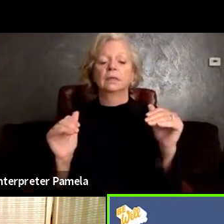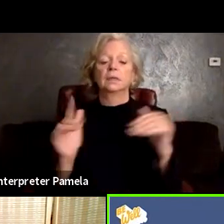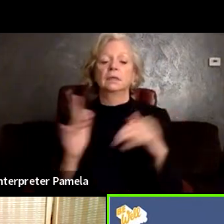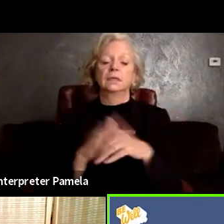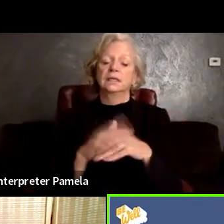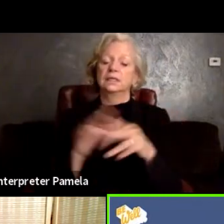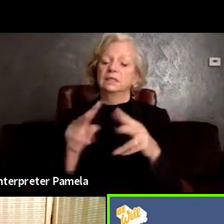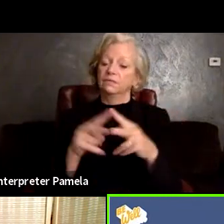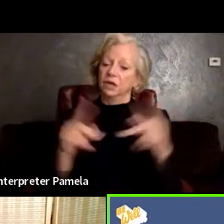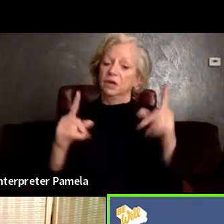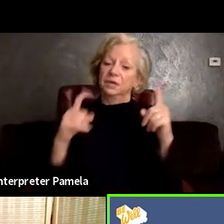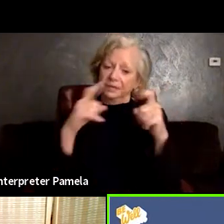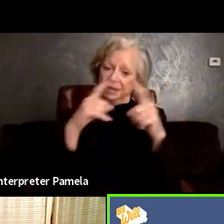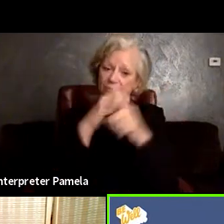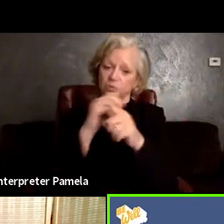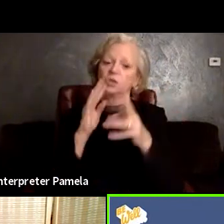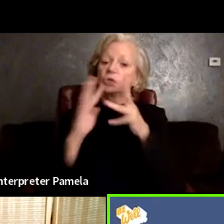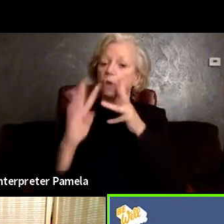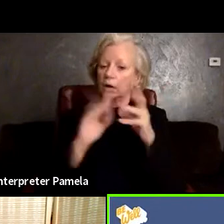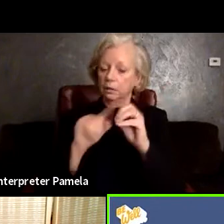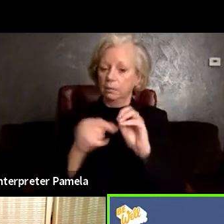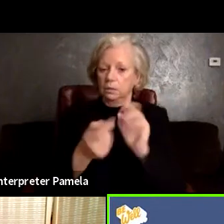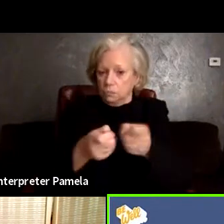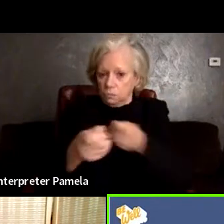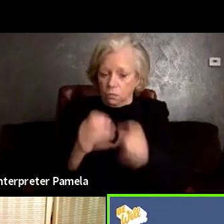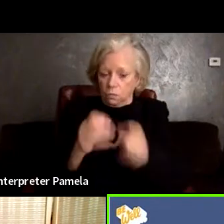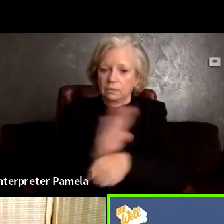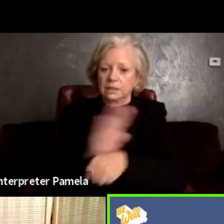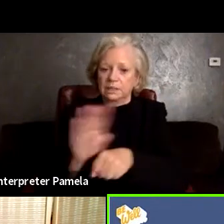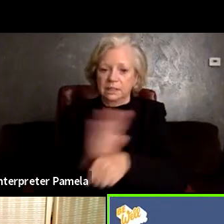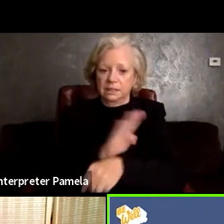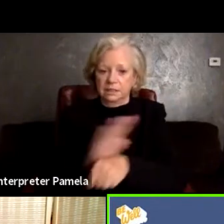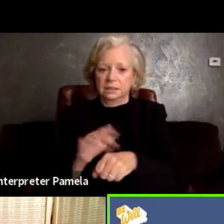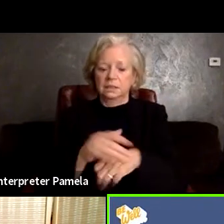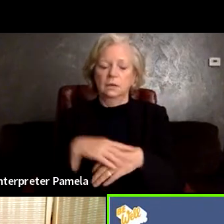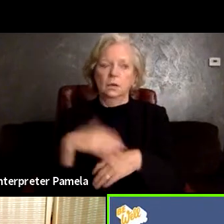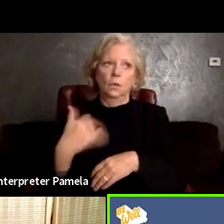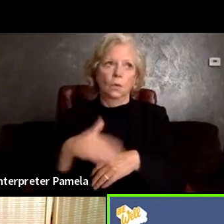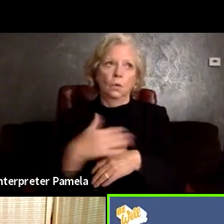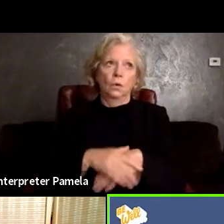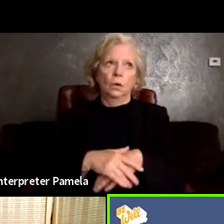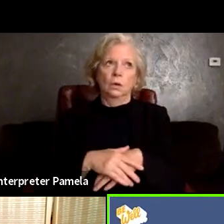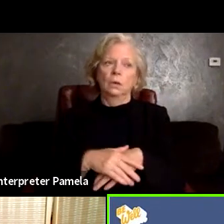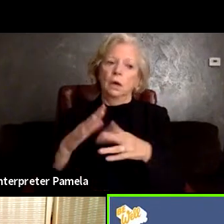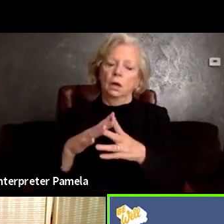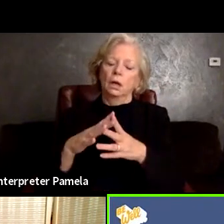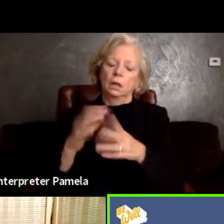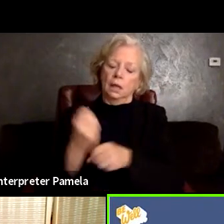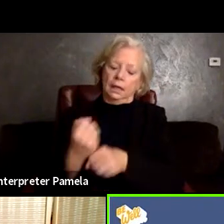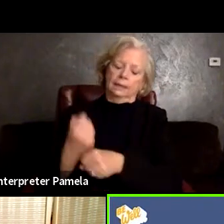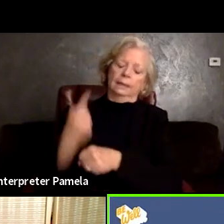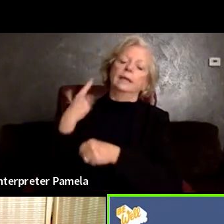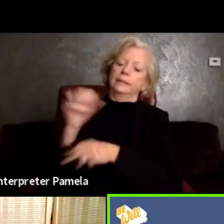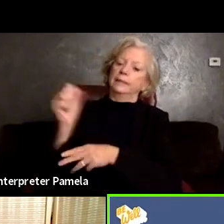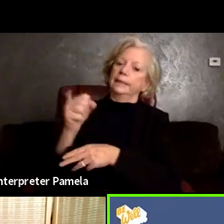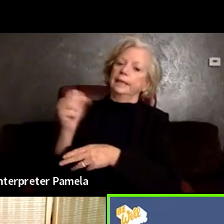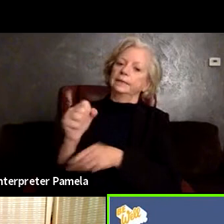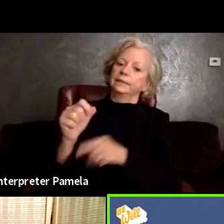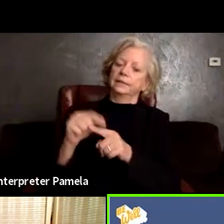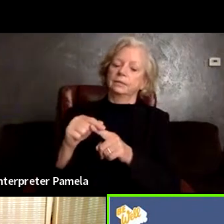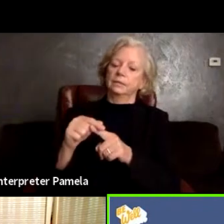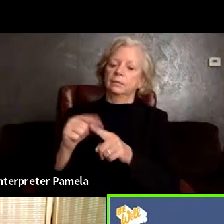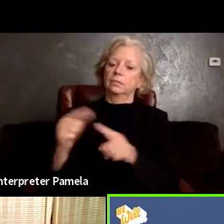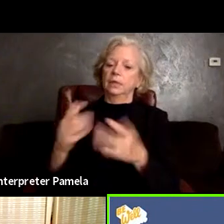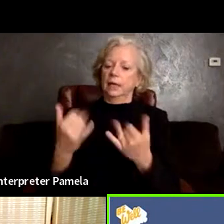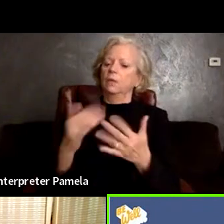complicated when you're talking about regulating businesses, which we did a lot of last year, and we're sort of happy to be trying to